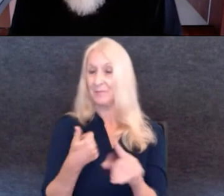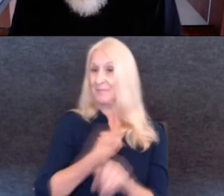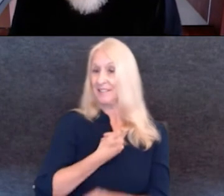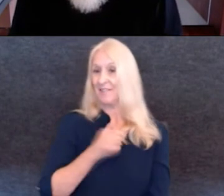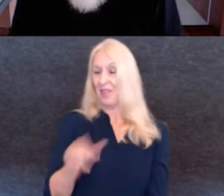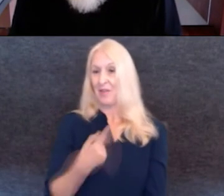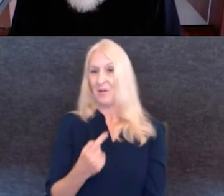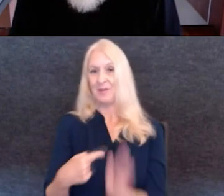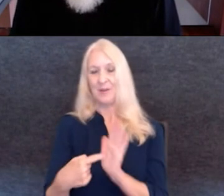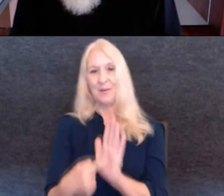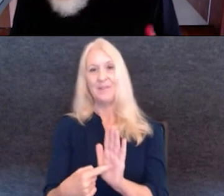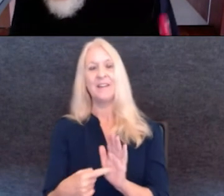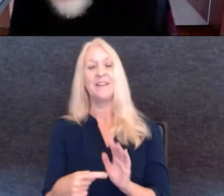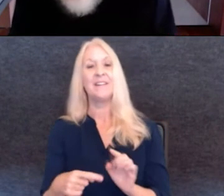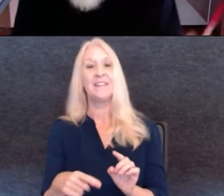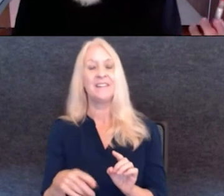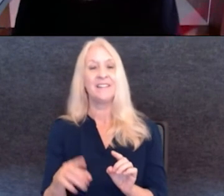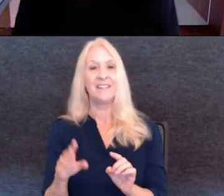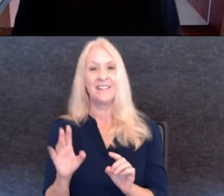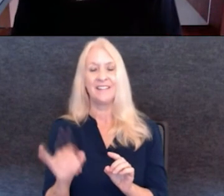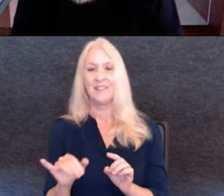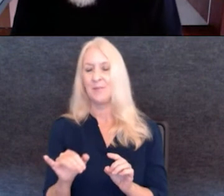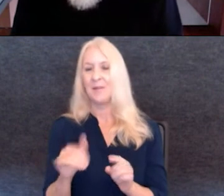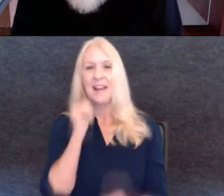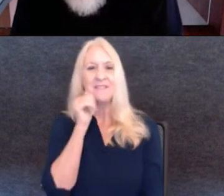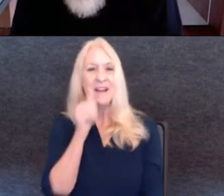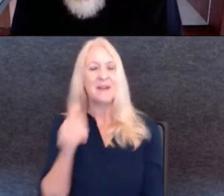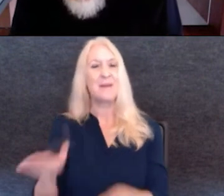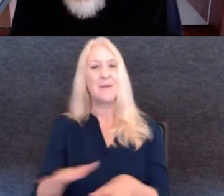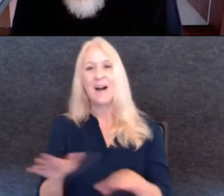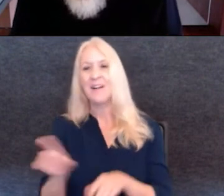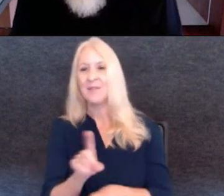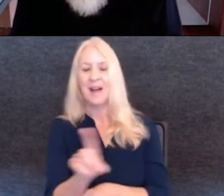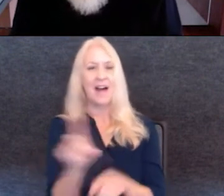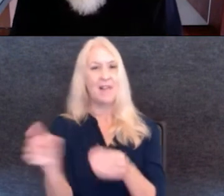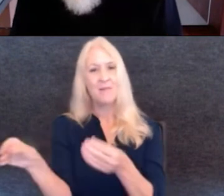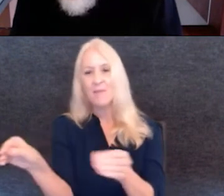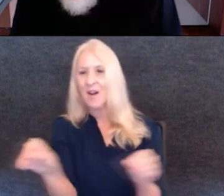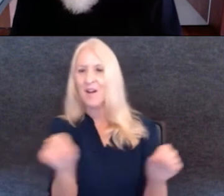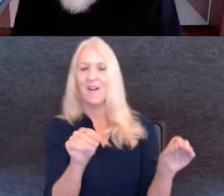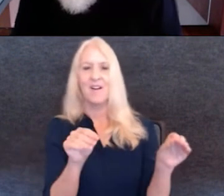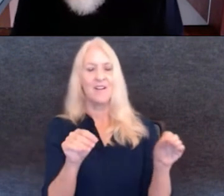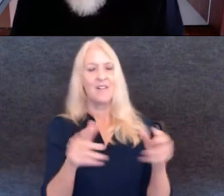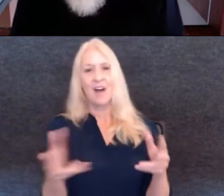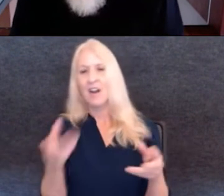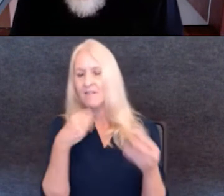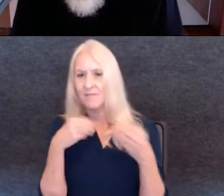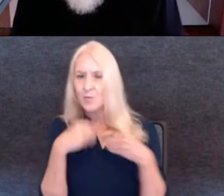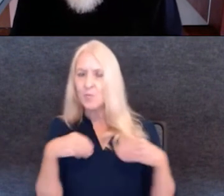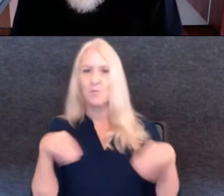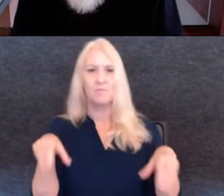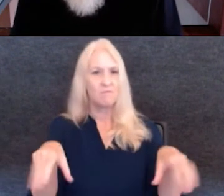can you imagine, like, this is Palacio Bellas Artes, so walking around the markets, it's full of markets, it's full